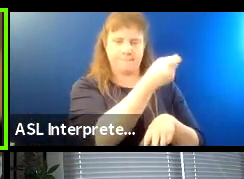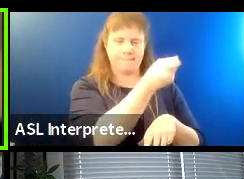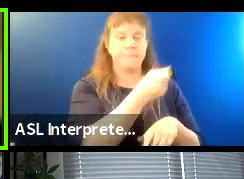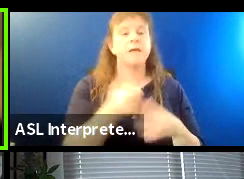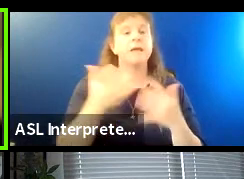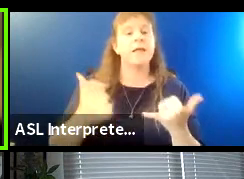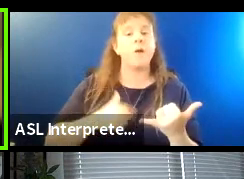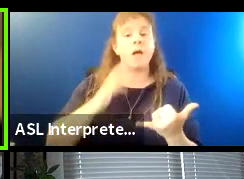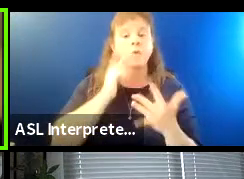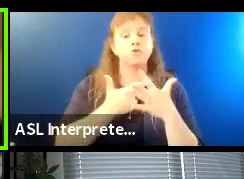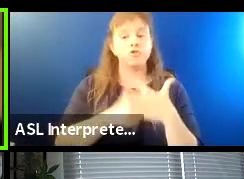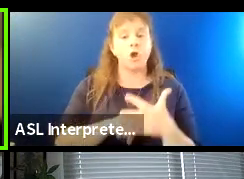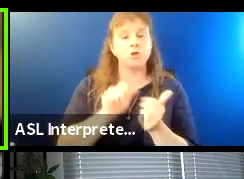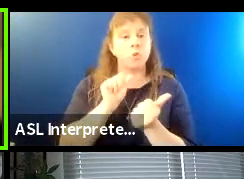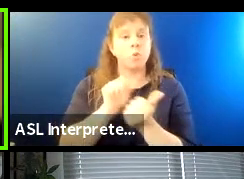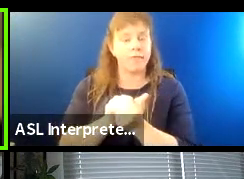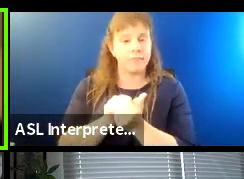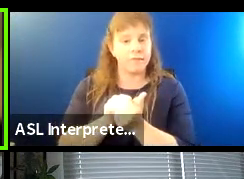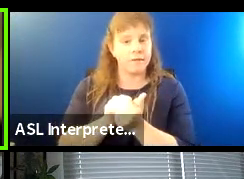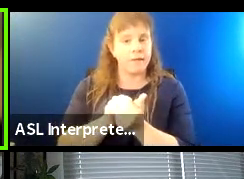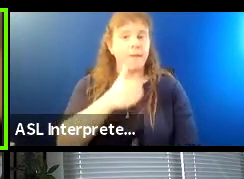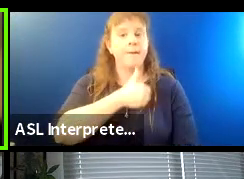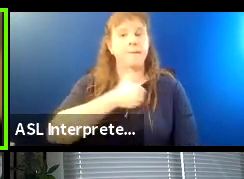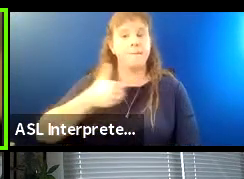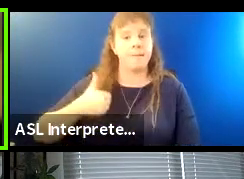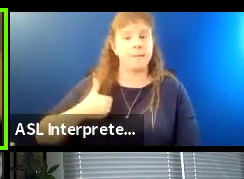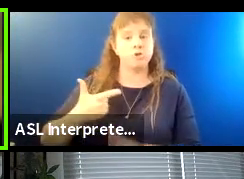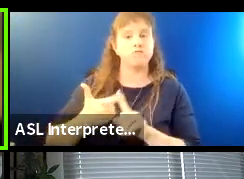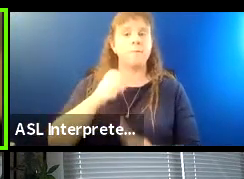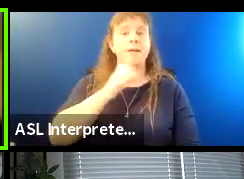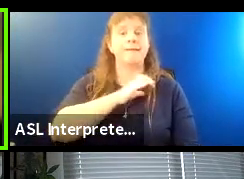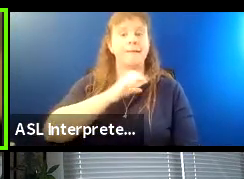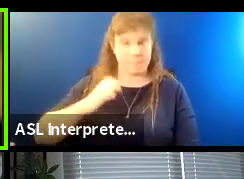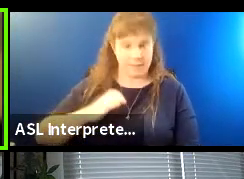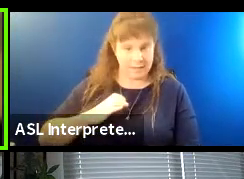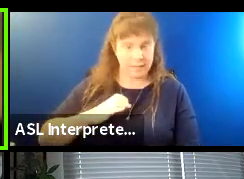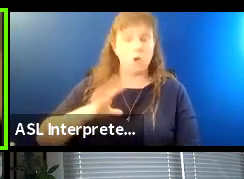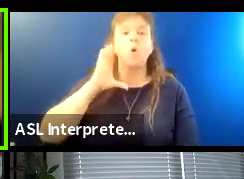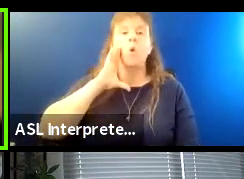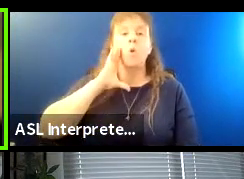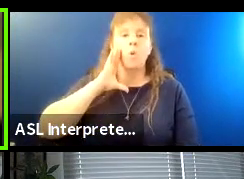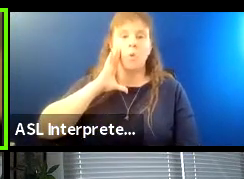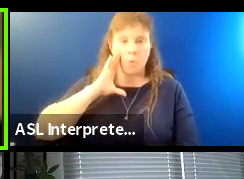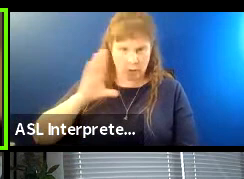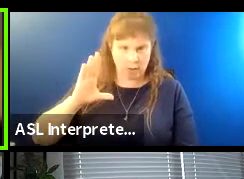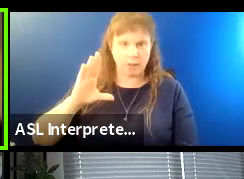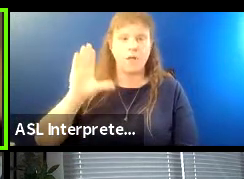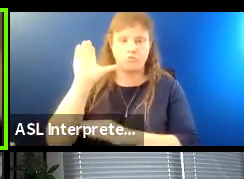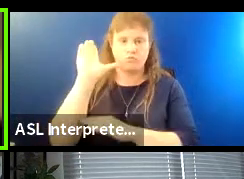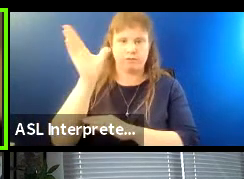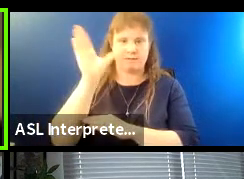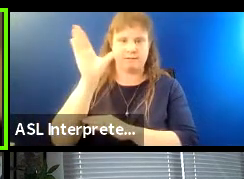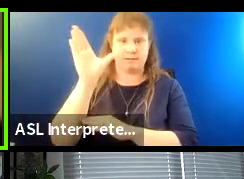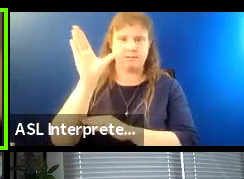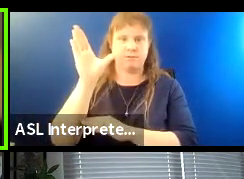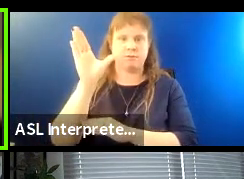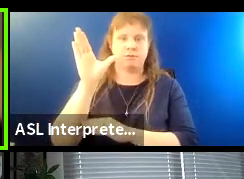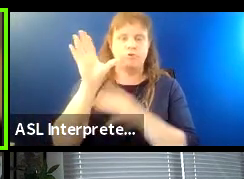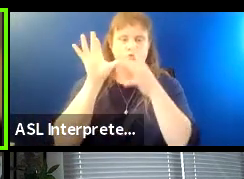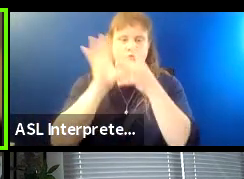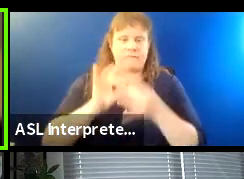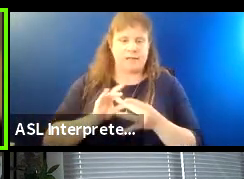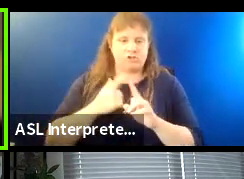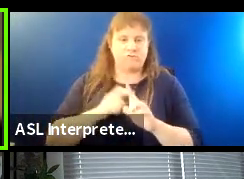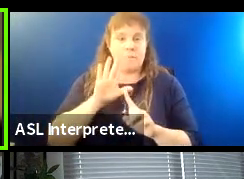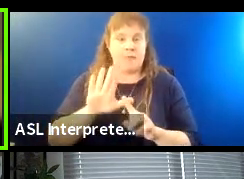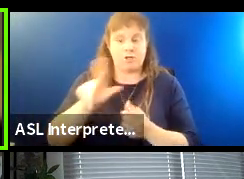start by calling on the members of the committee that are going to present the reflections from their sector. So